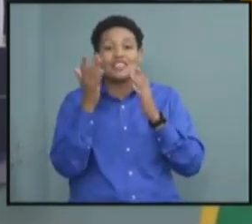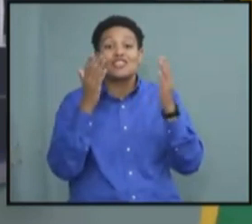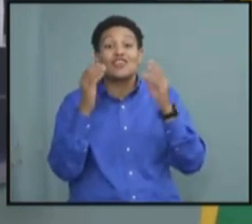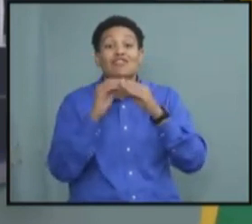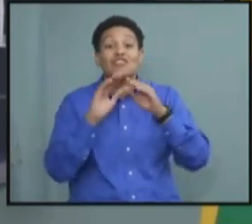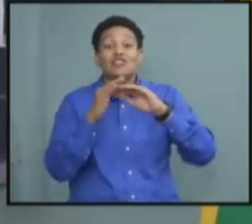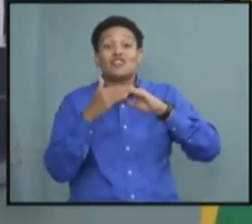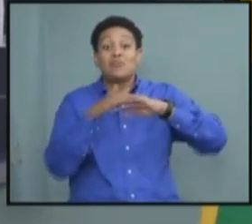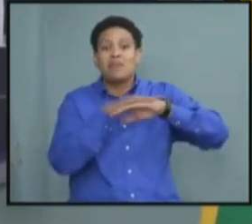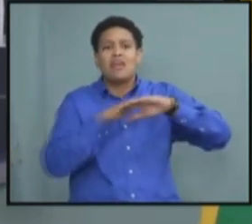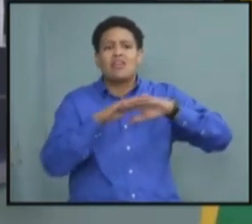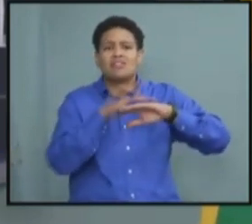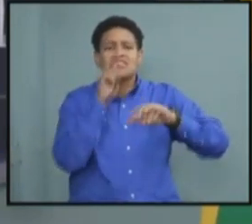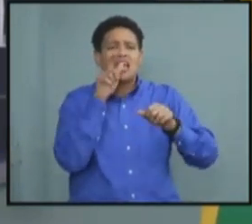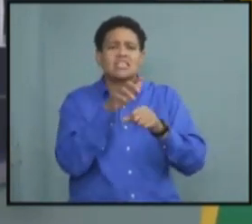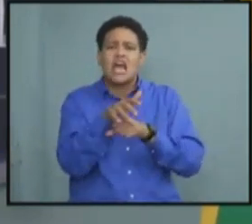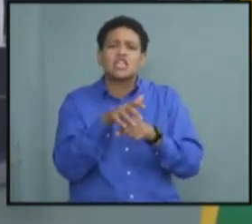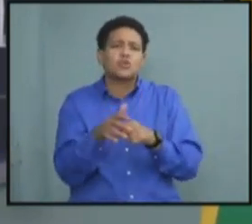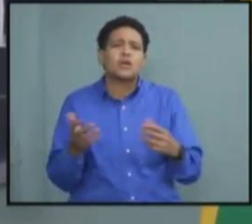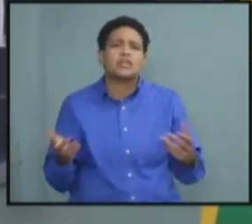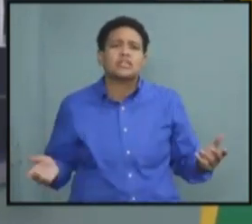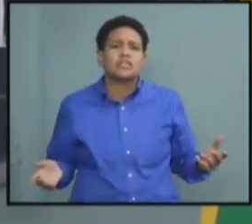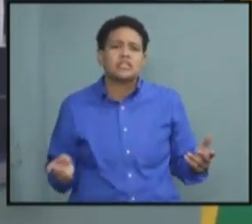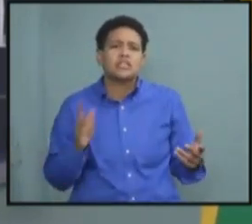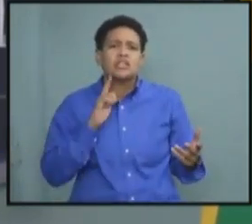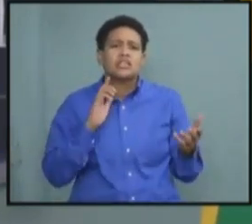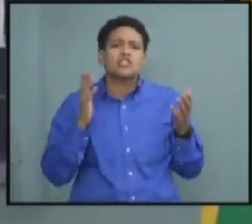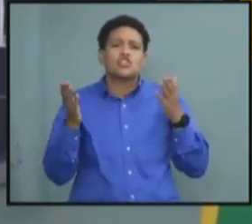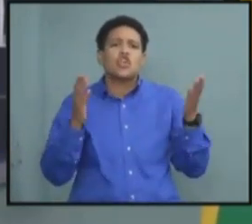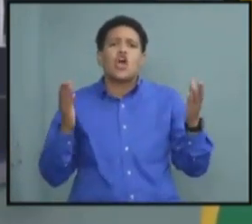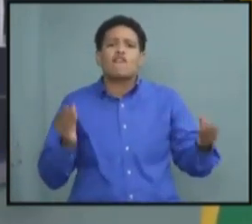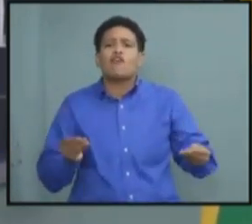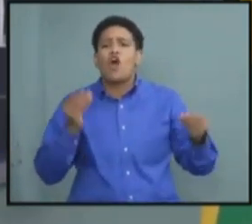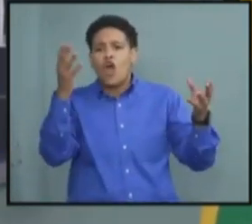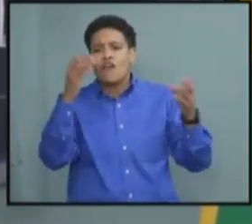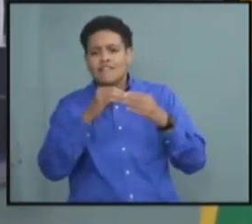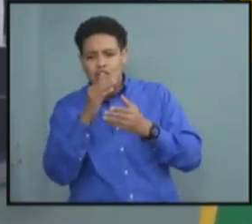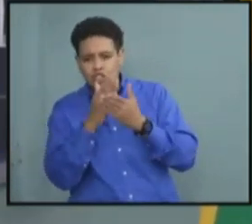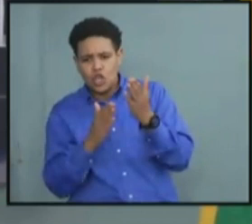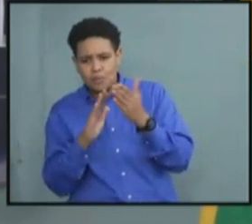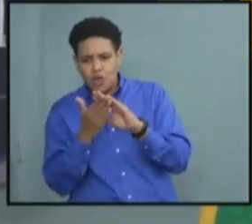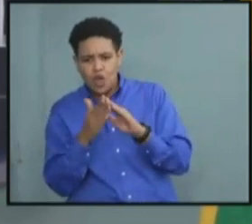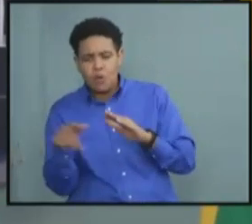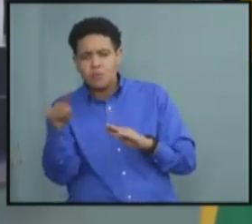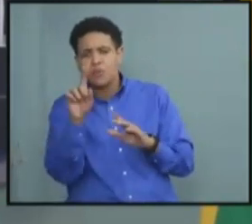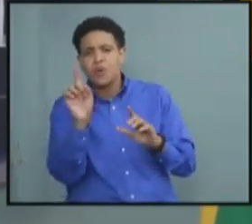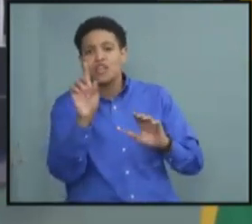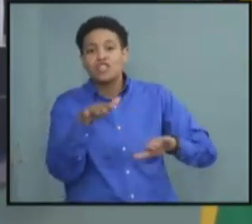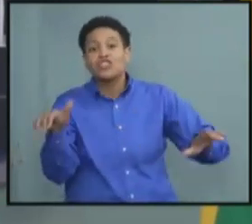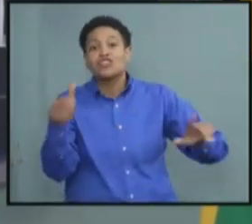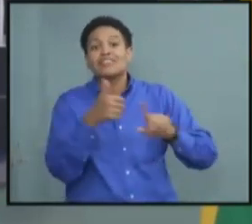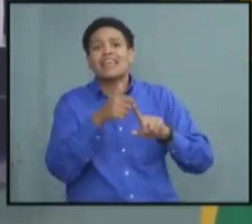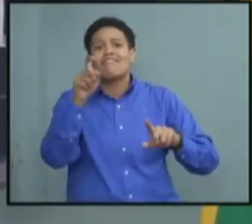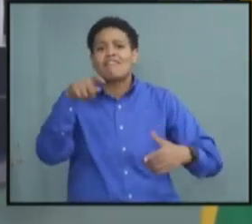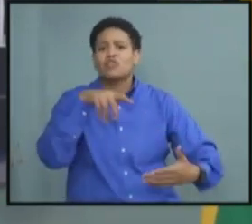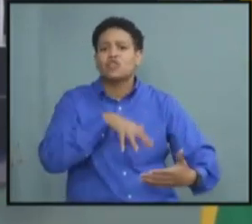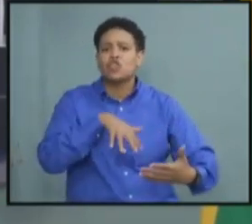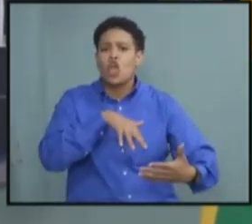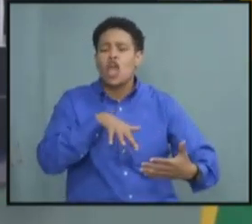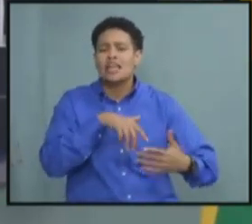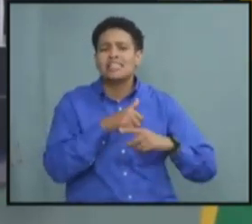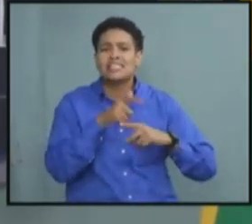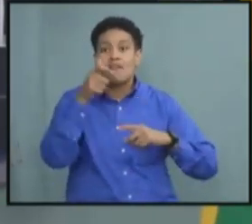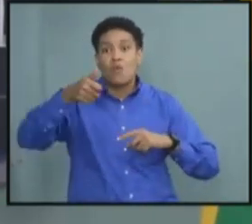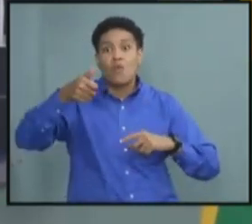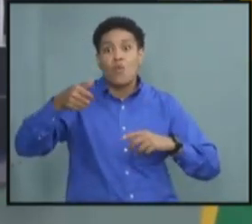this country is inadequate. The service offered in certain communities where children had to study on